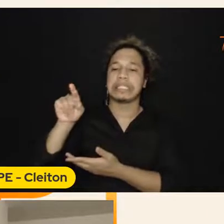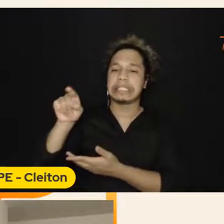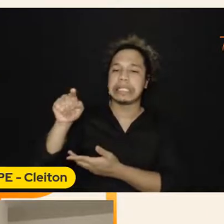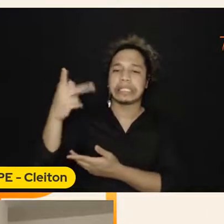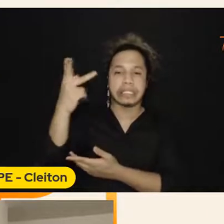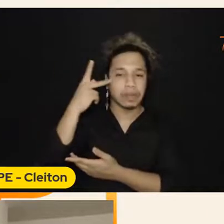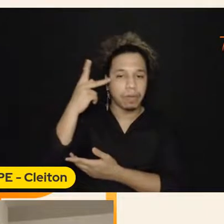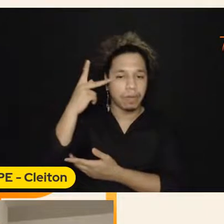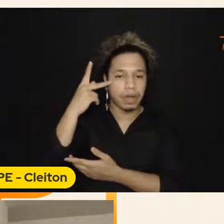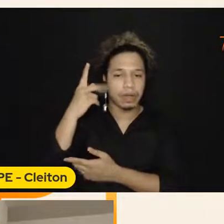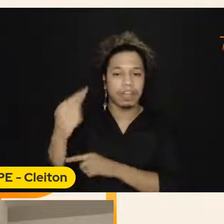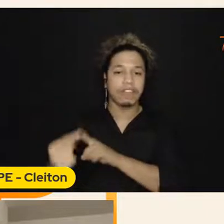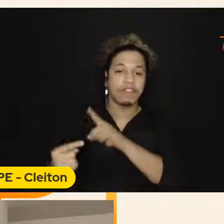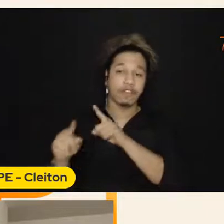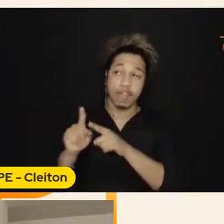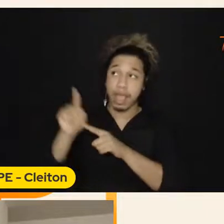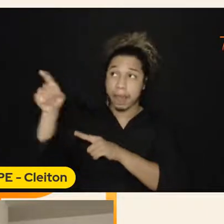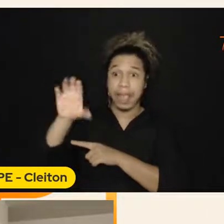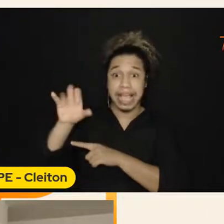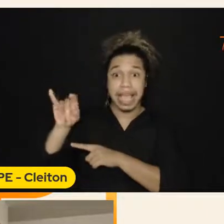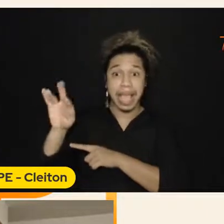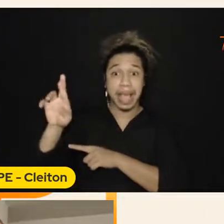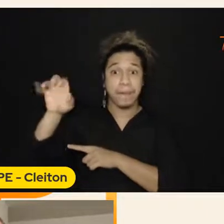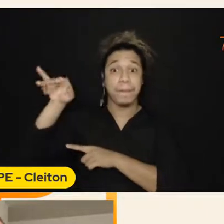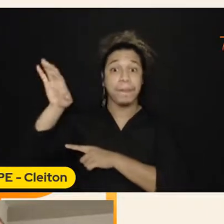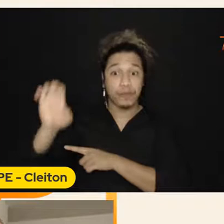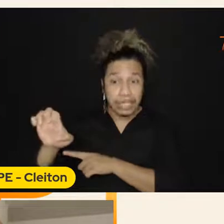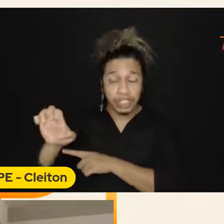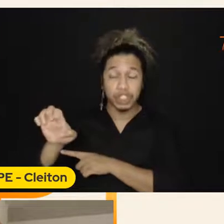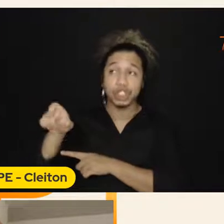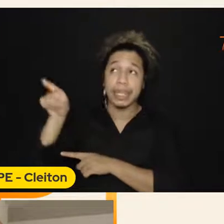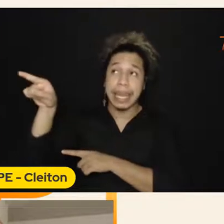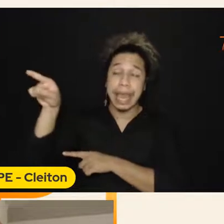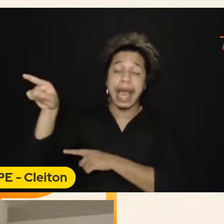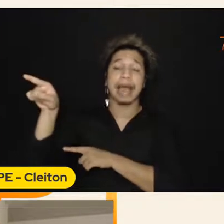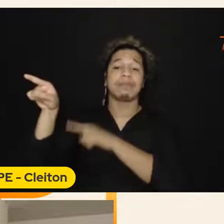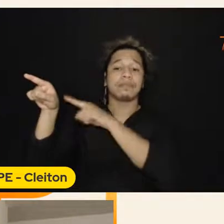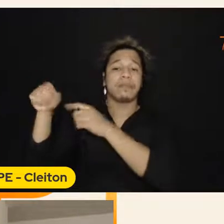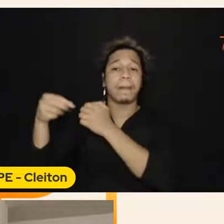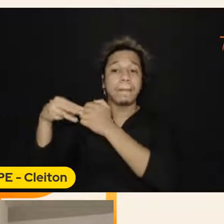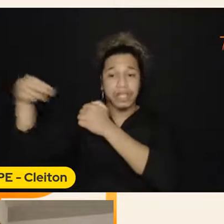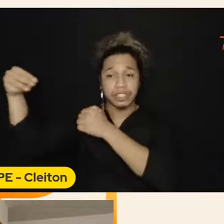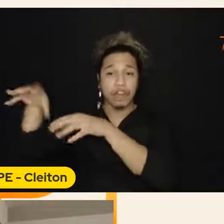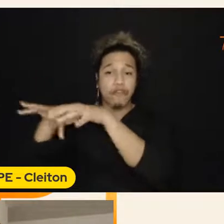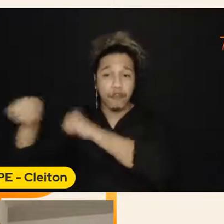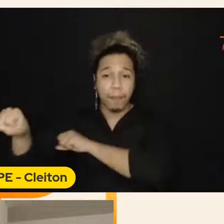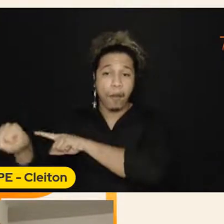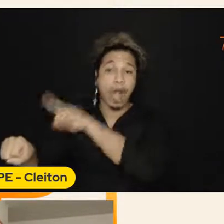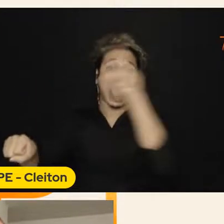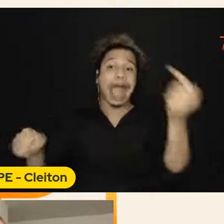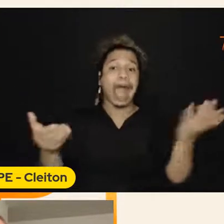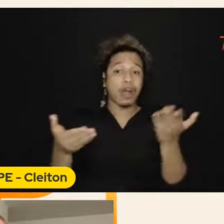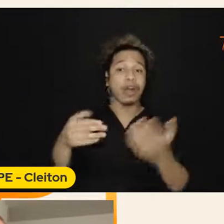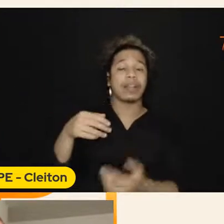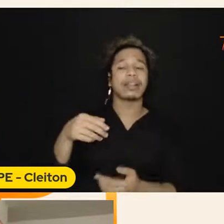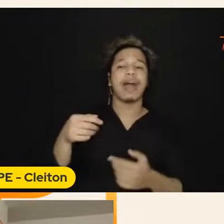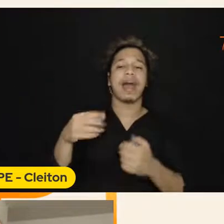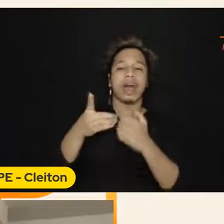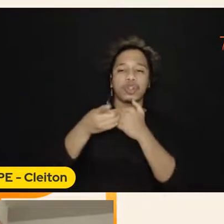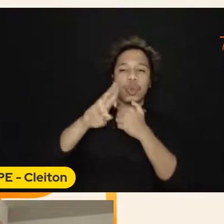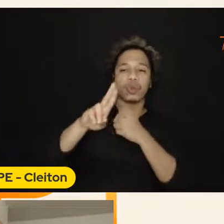in Cambridge, and she's now doing her PhD here. And together we try to put a list of